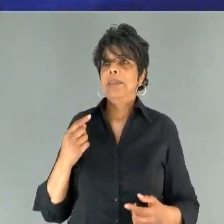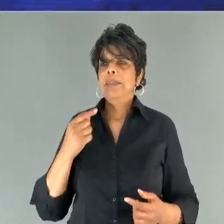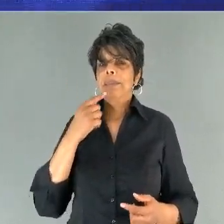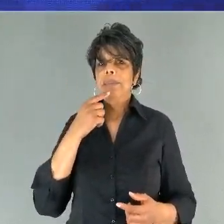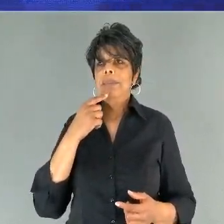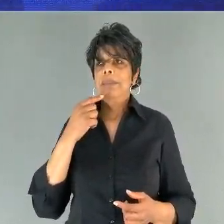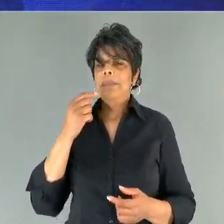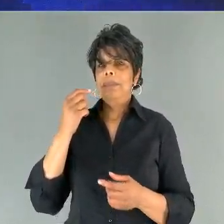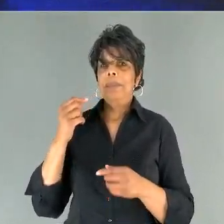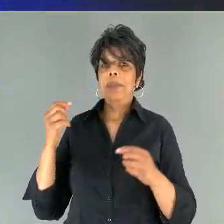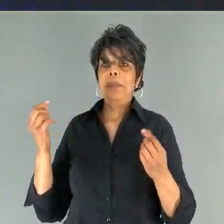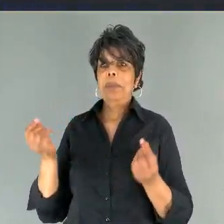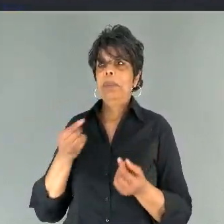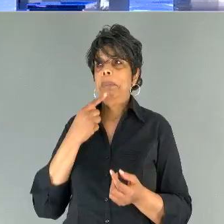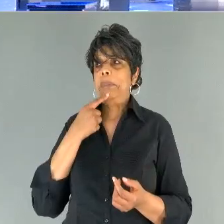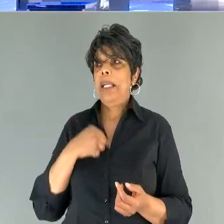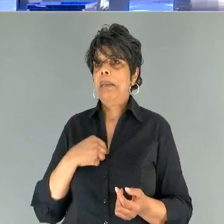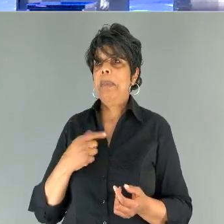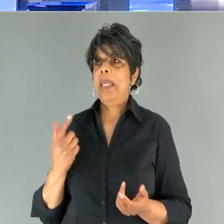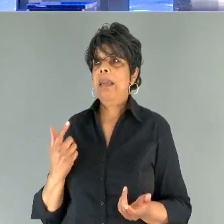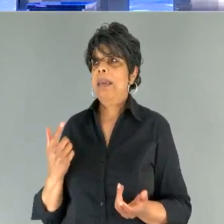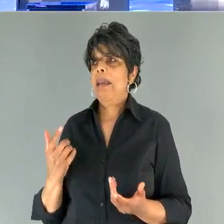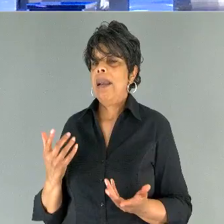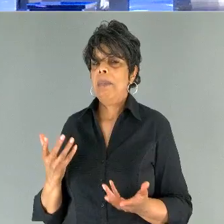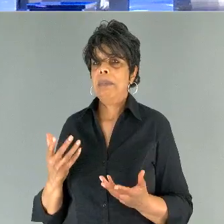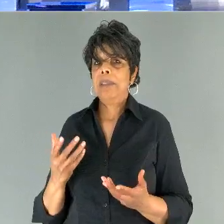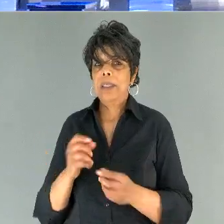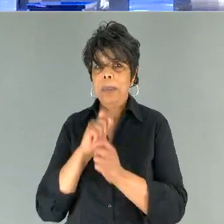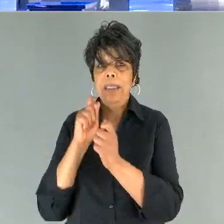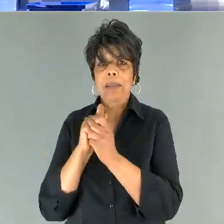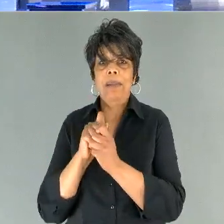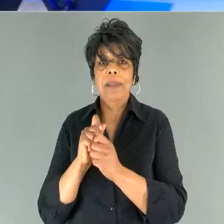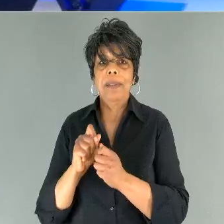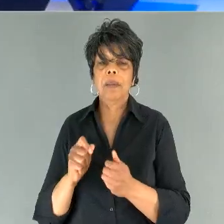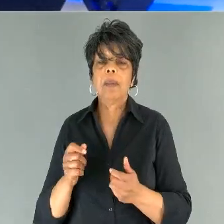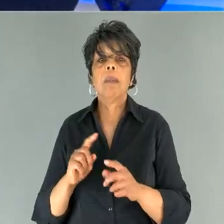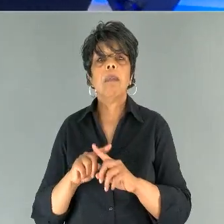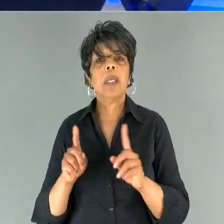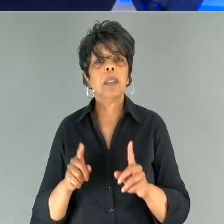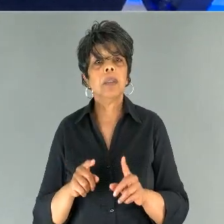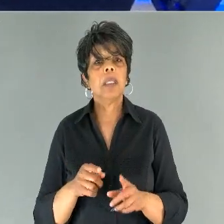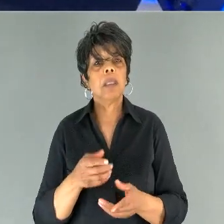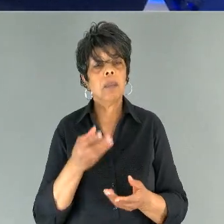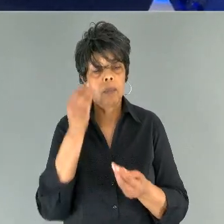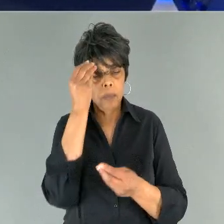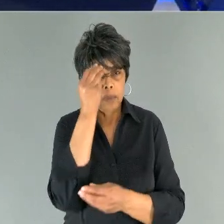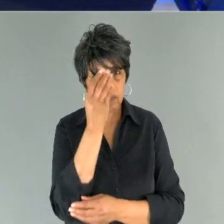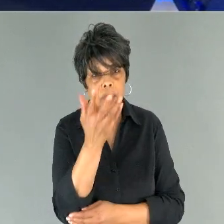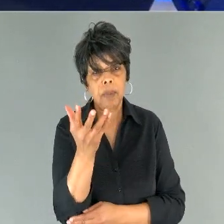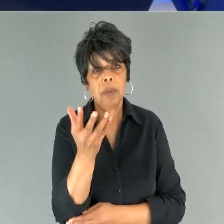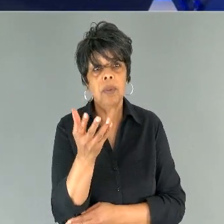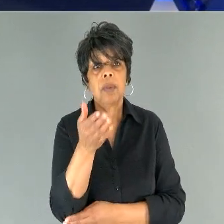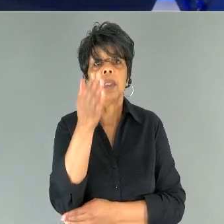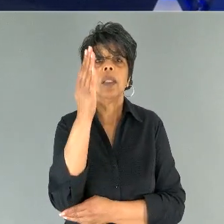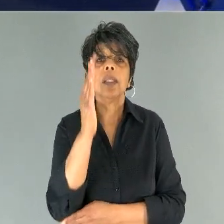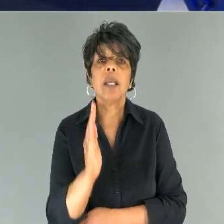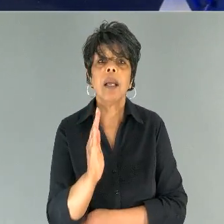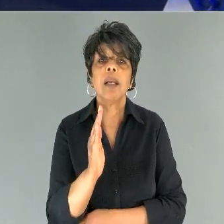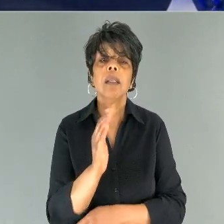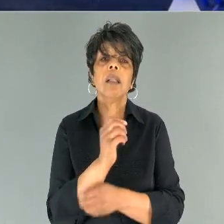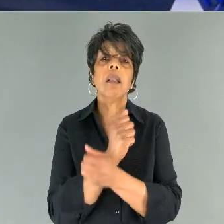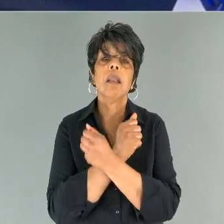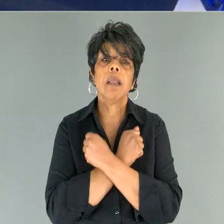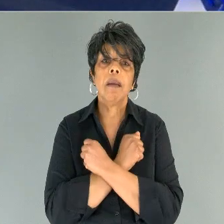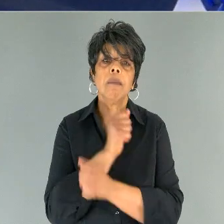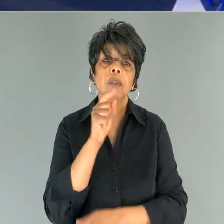For those of you that are standing, look at me. God loves you, and he has